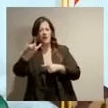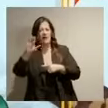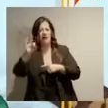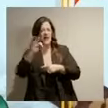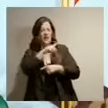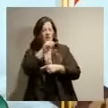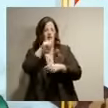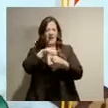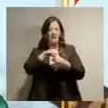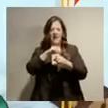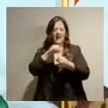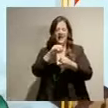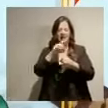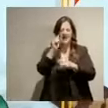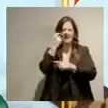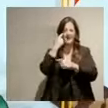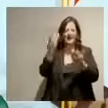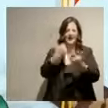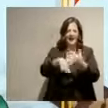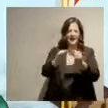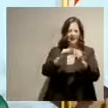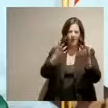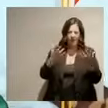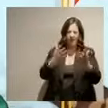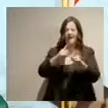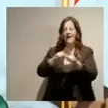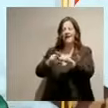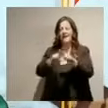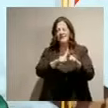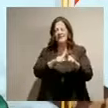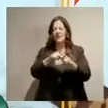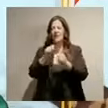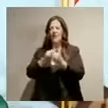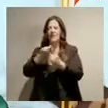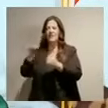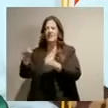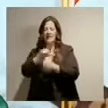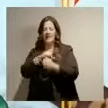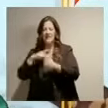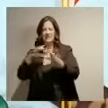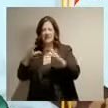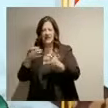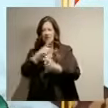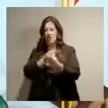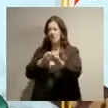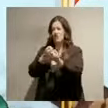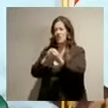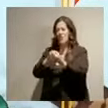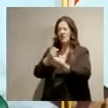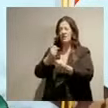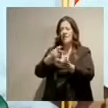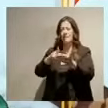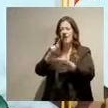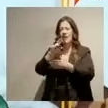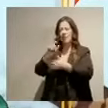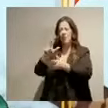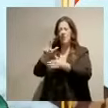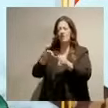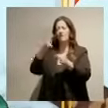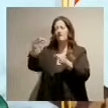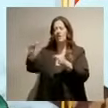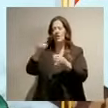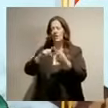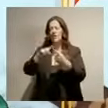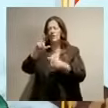the early action agreement that you negotiated with the legislature, you know, you endorsed a payroll deferral in 2025 that's